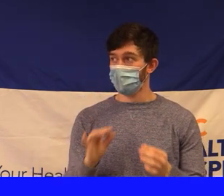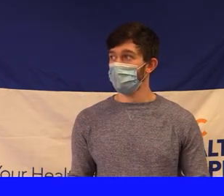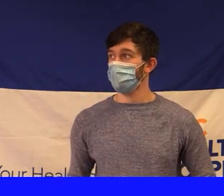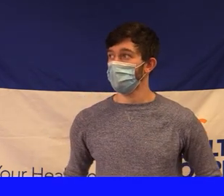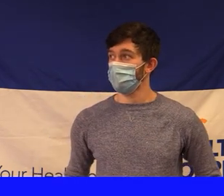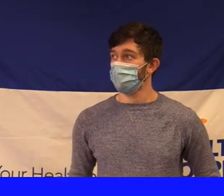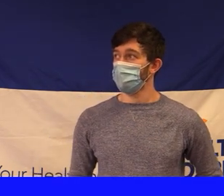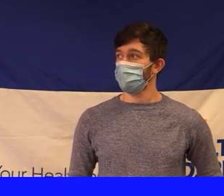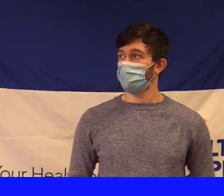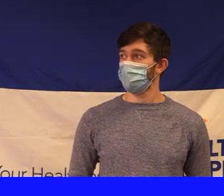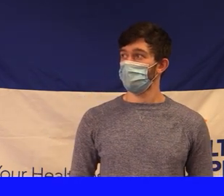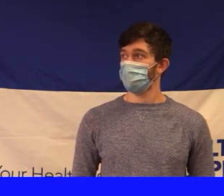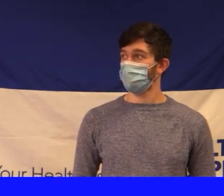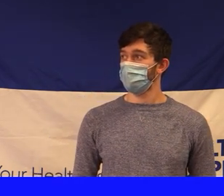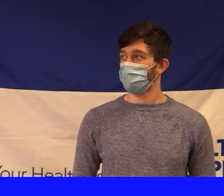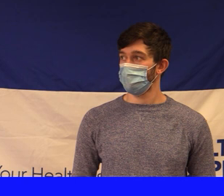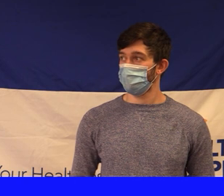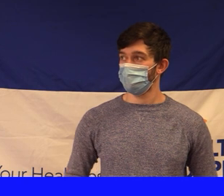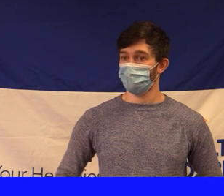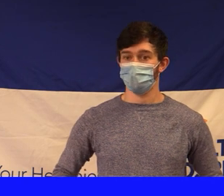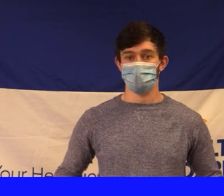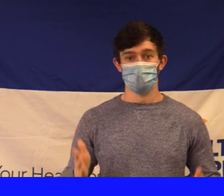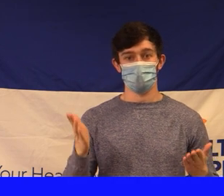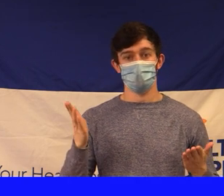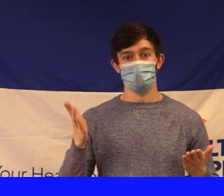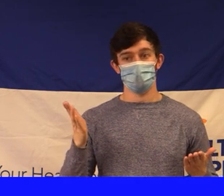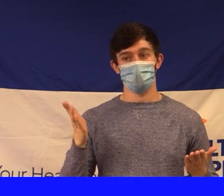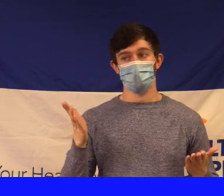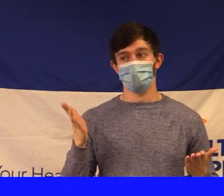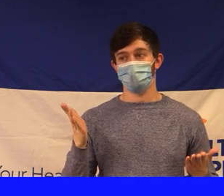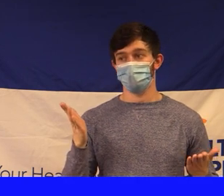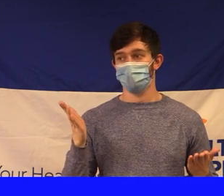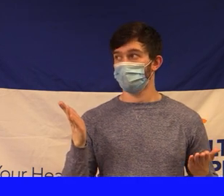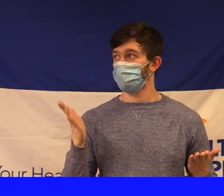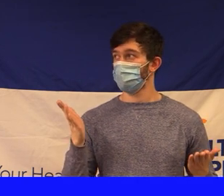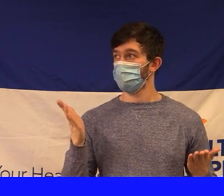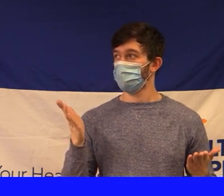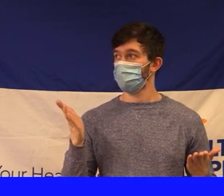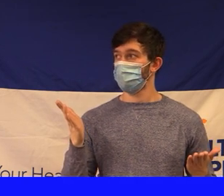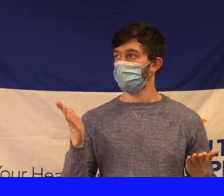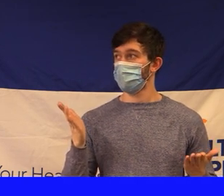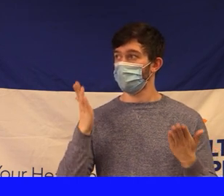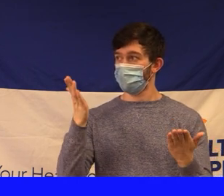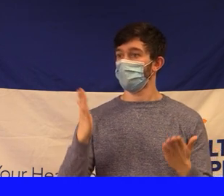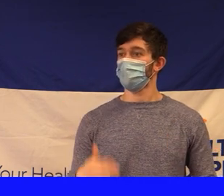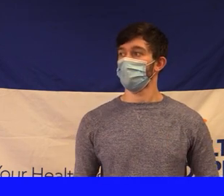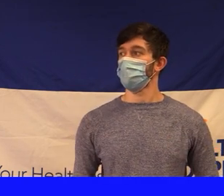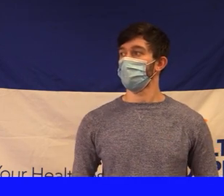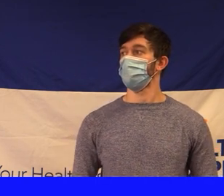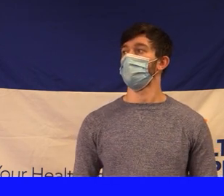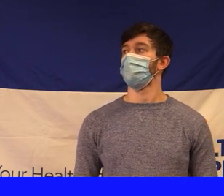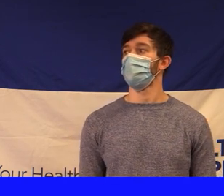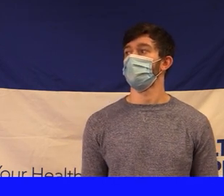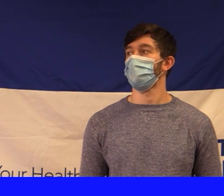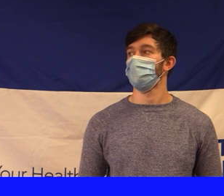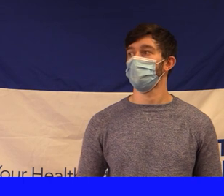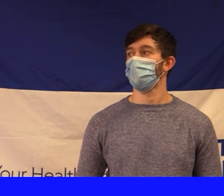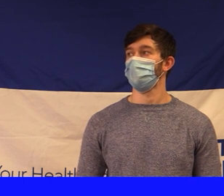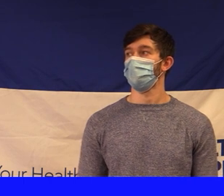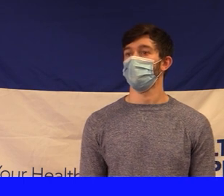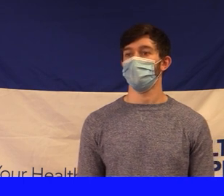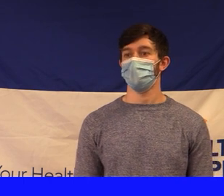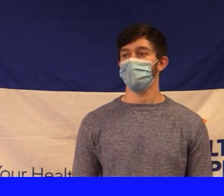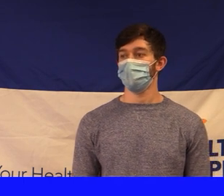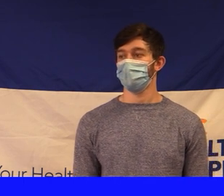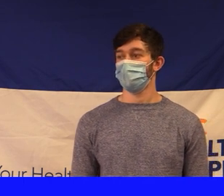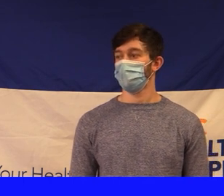can I have a proposal to accept this? I particularly liked my